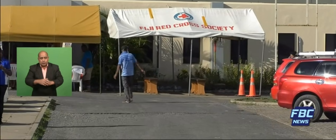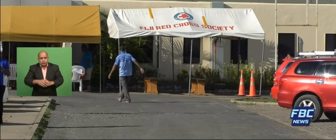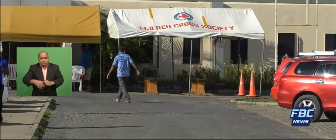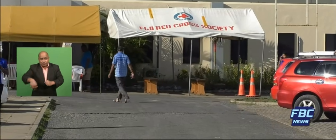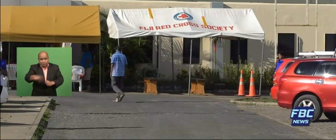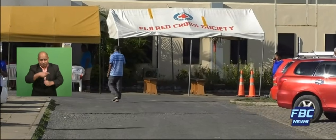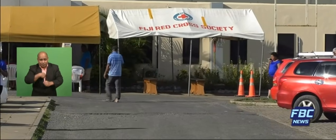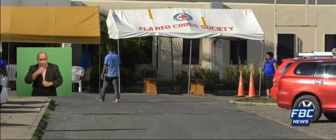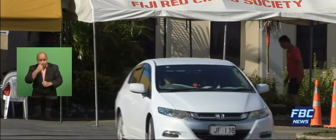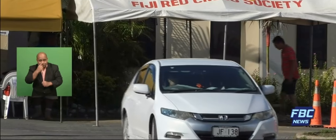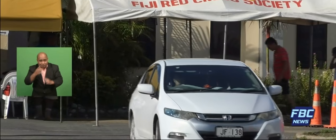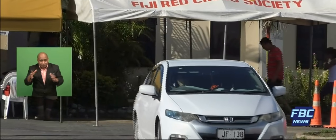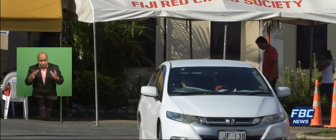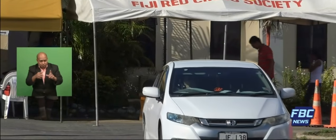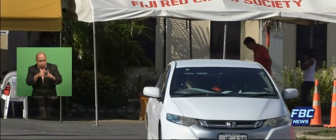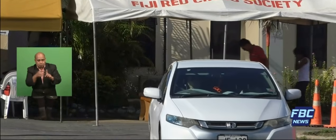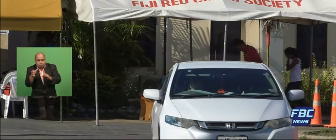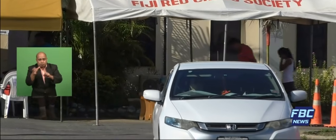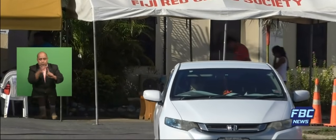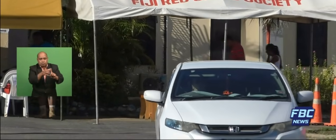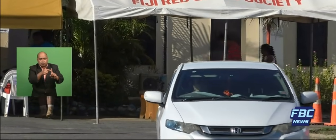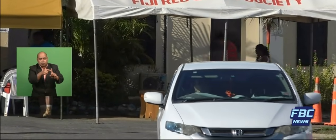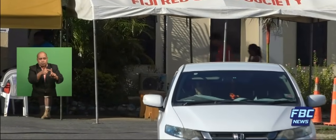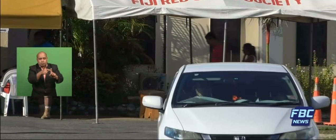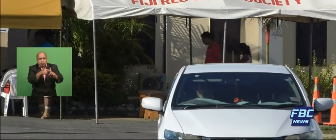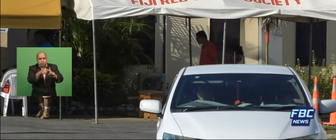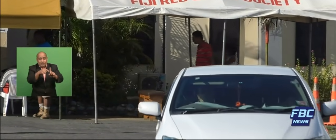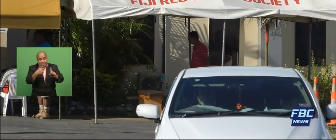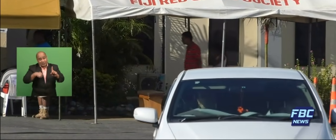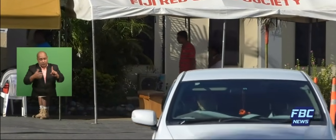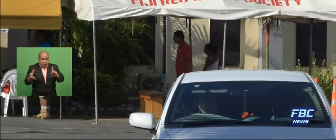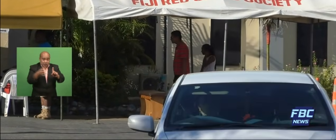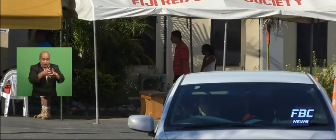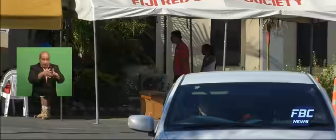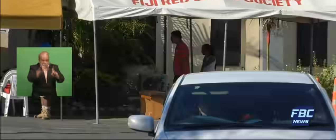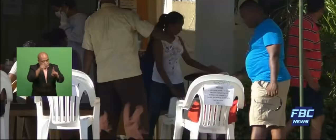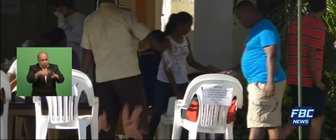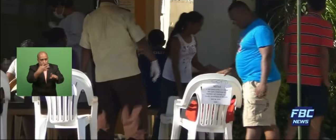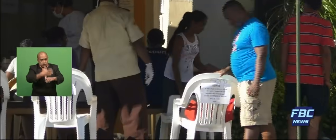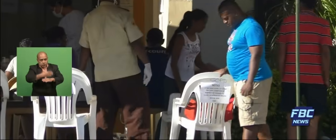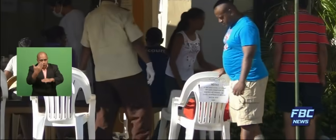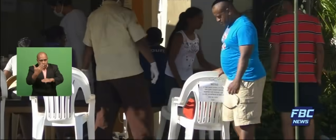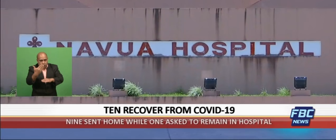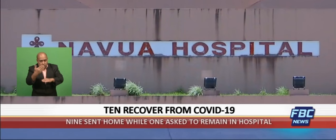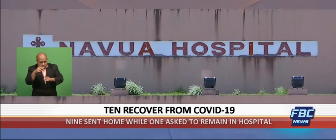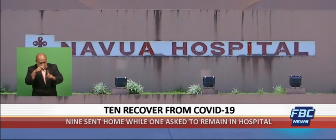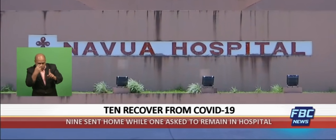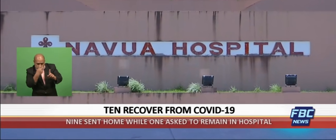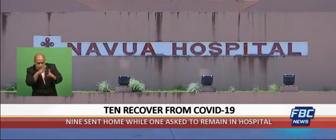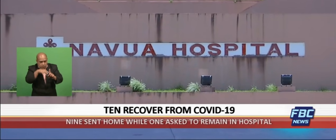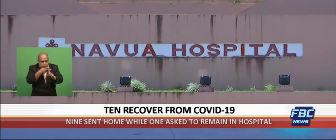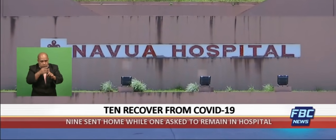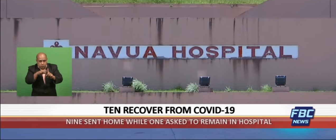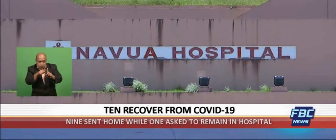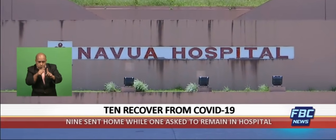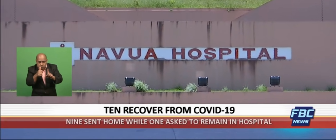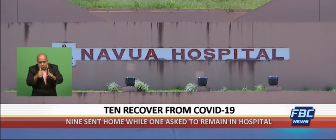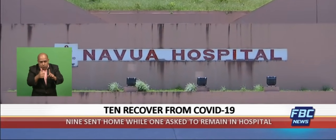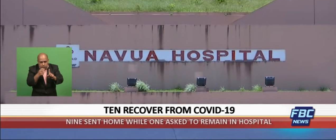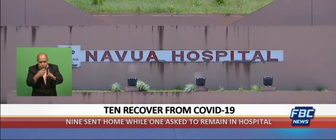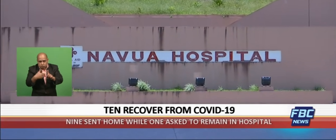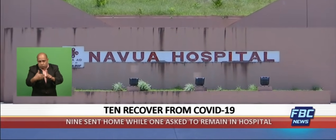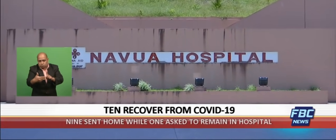home and having another 14-day home monitored isolation. Health Minister Dr.